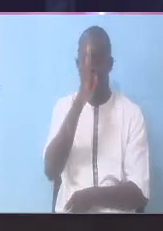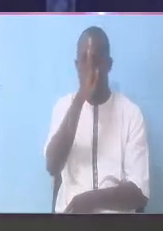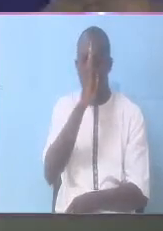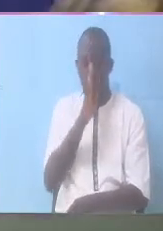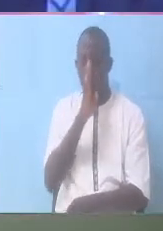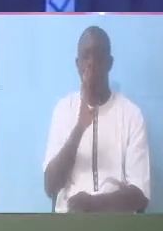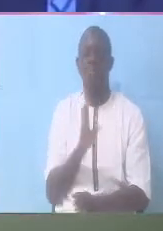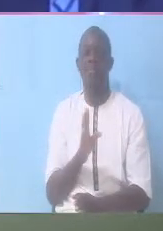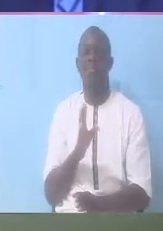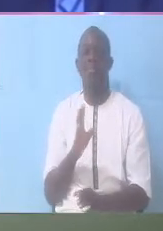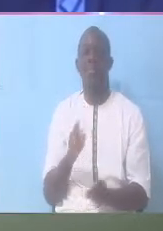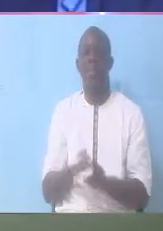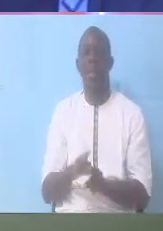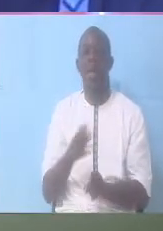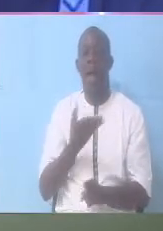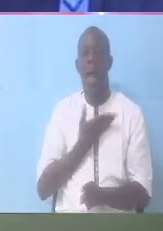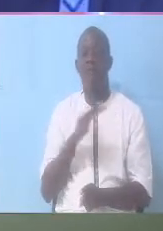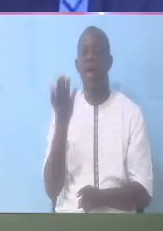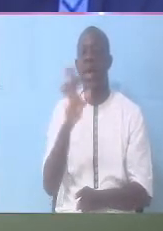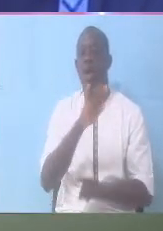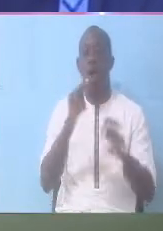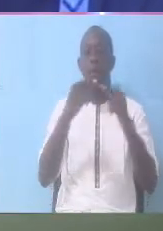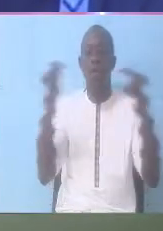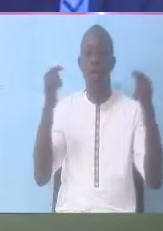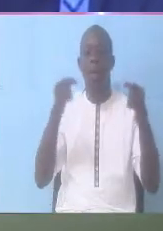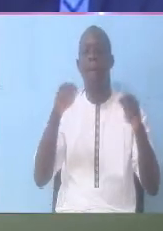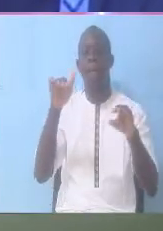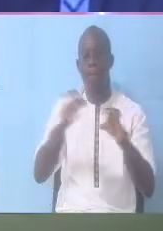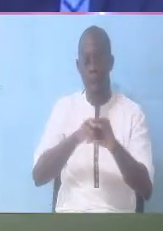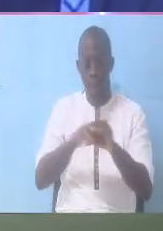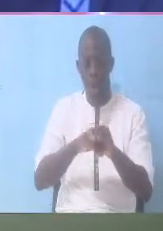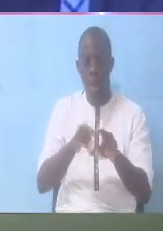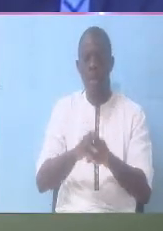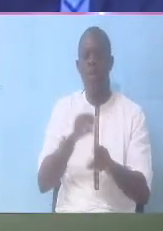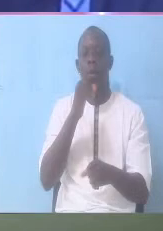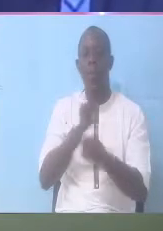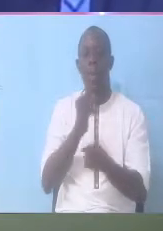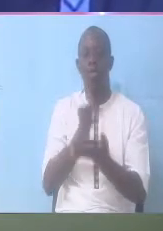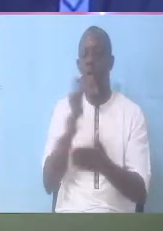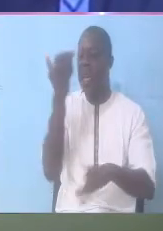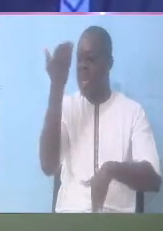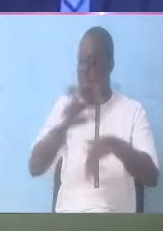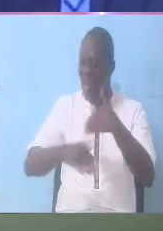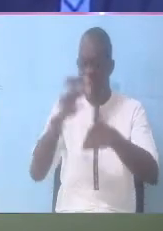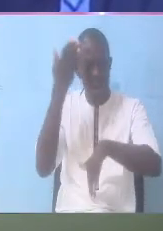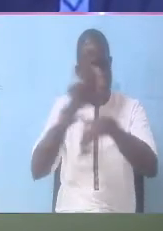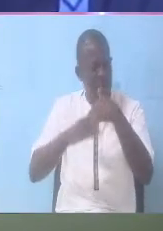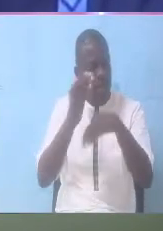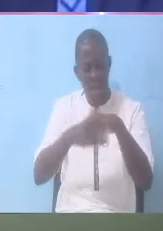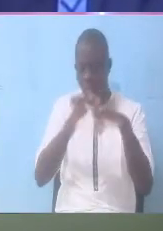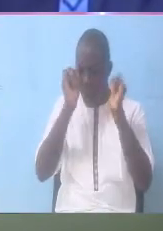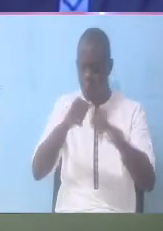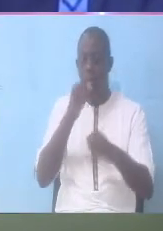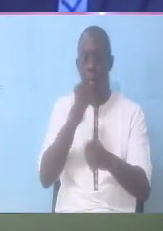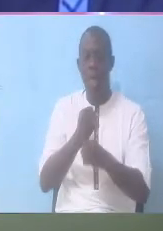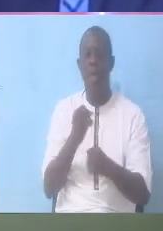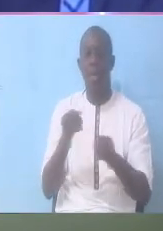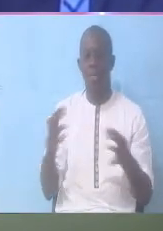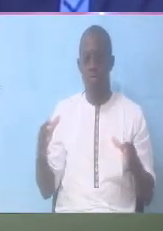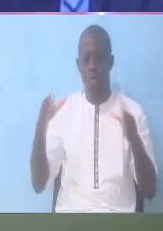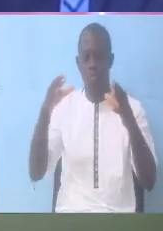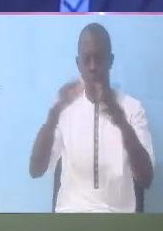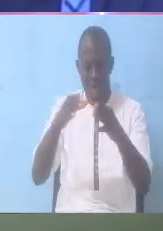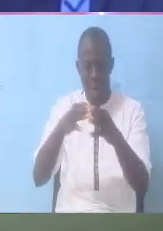So any opposition member being named there was never, so that they will never ever come together to form a coalition against him. Okay.